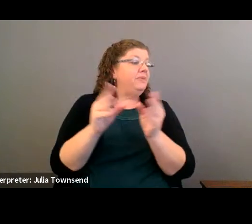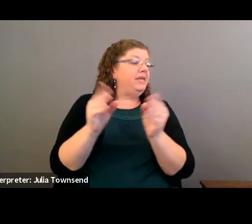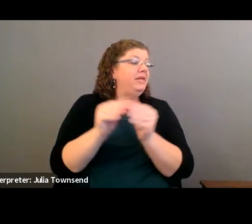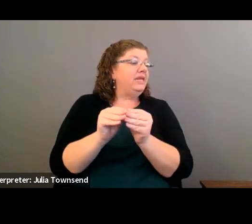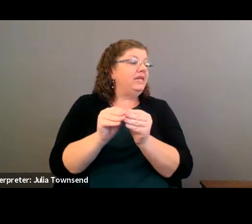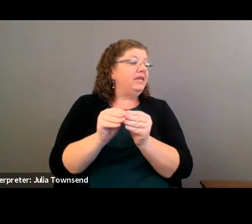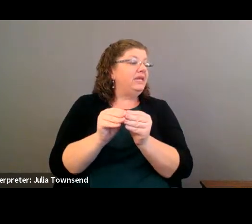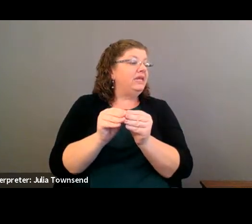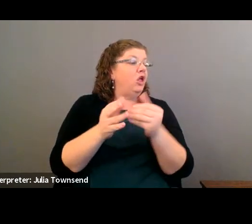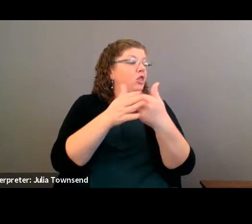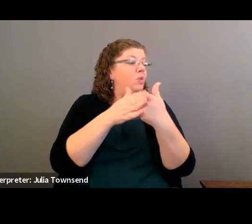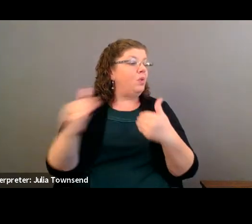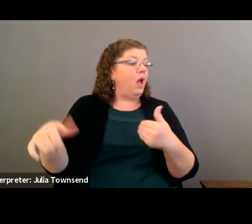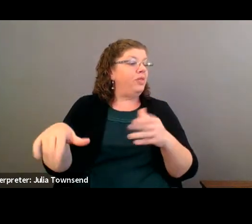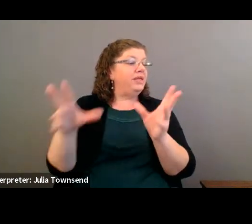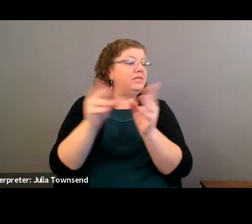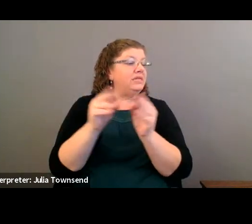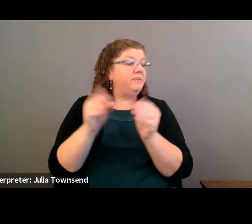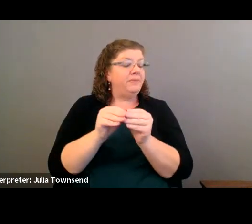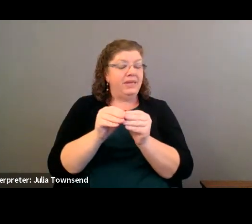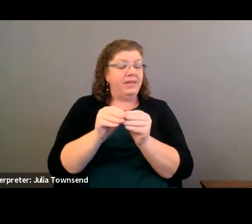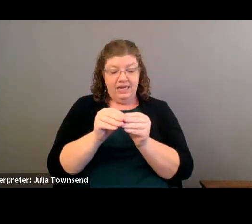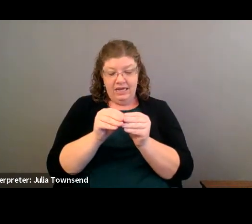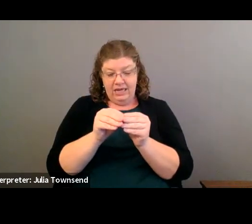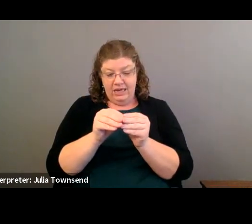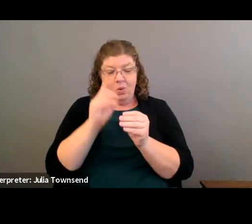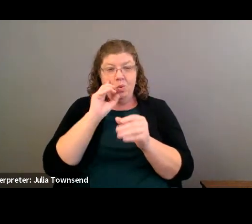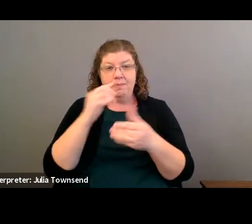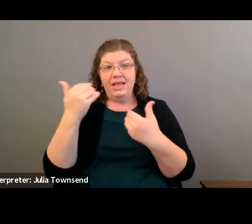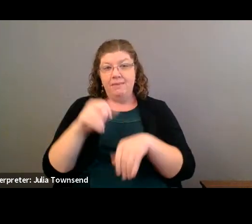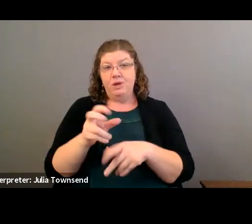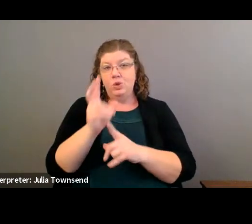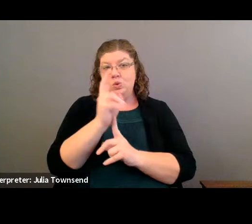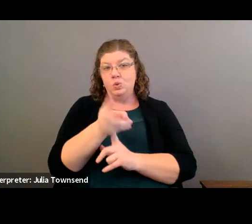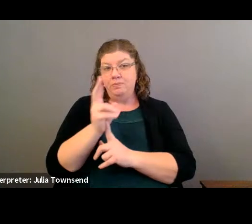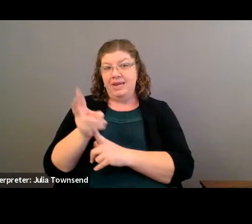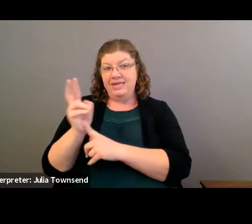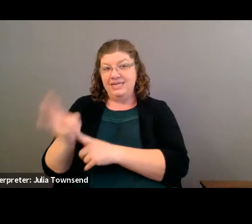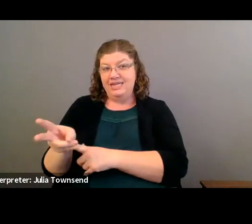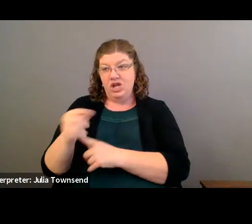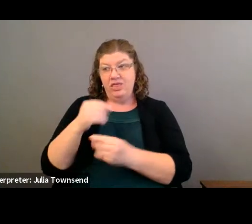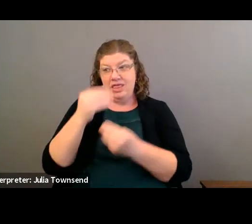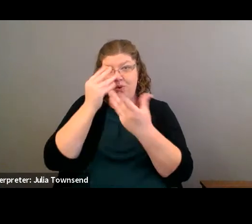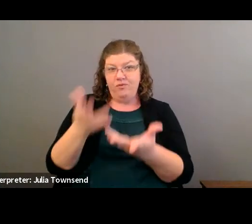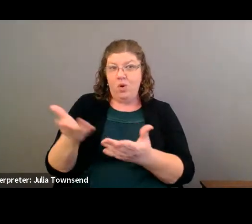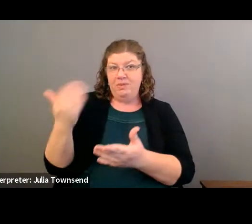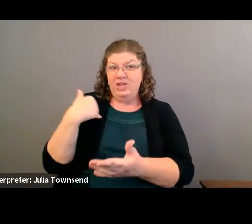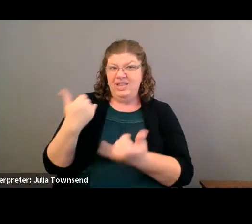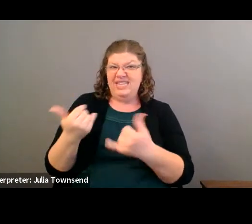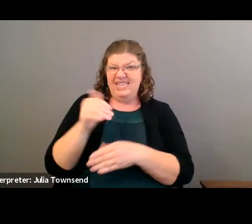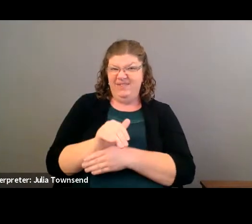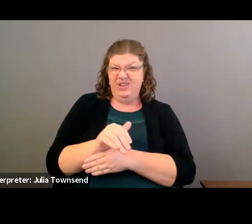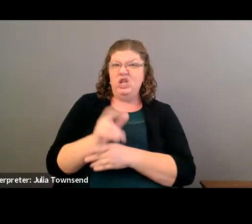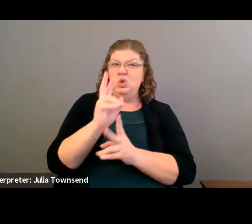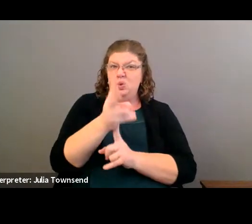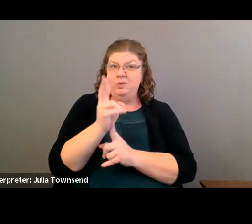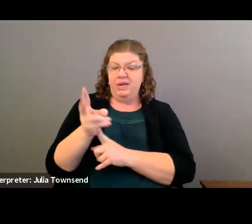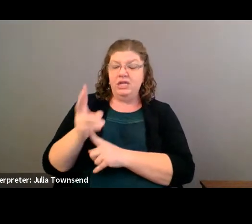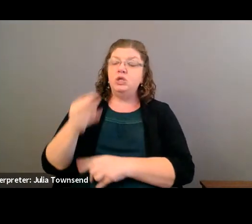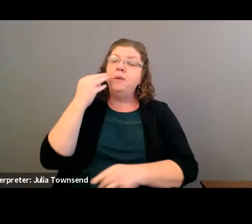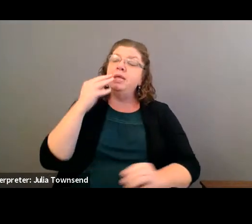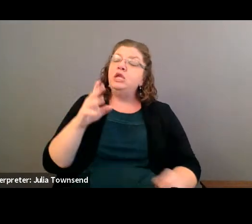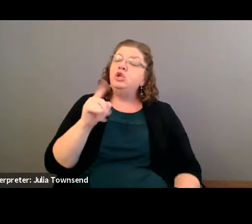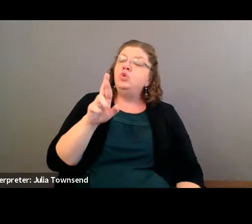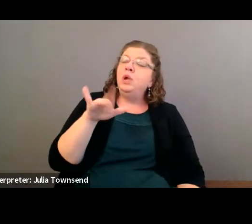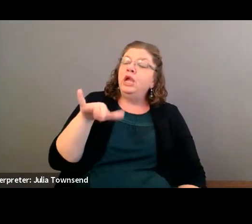this meeting, they are going to be limited to 2 minutes each. And as I said, they were informed of this earlier this evening. So Ms. Trujillo, could you